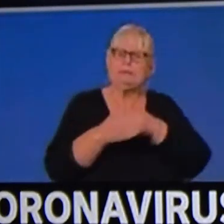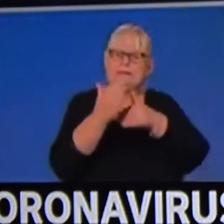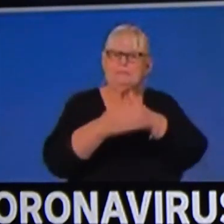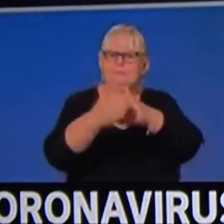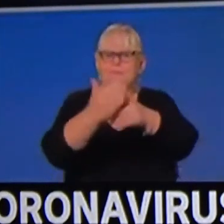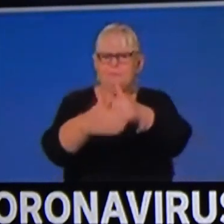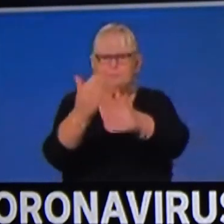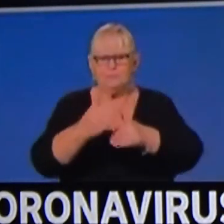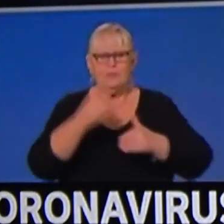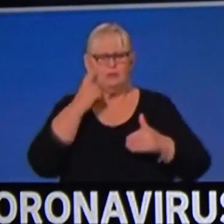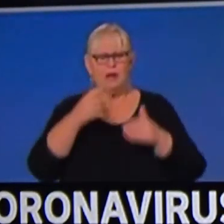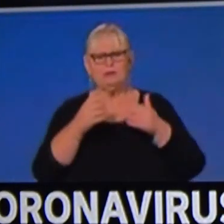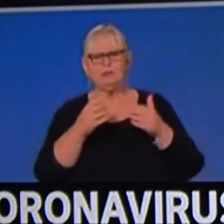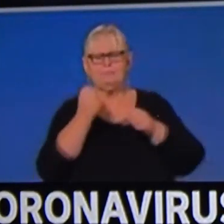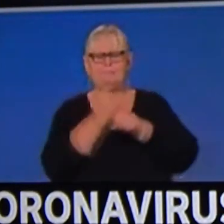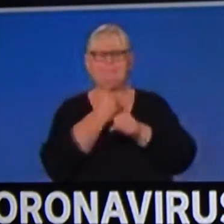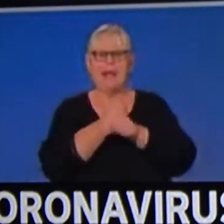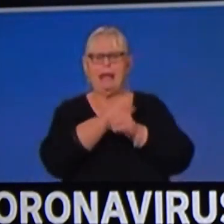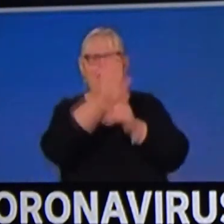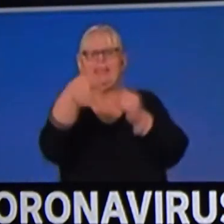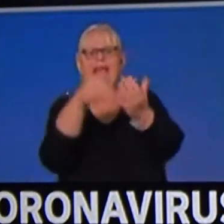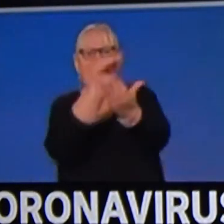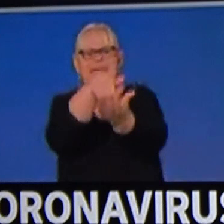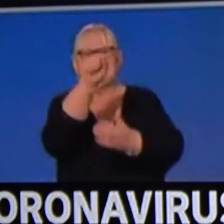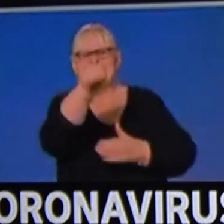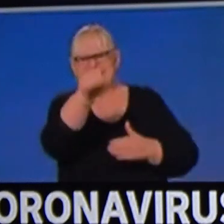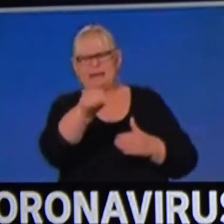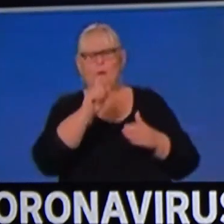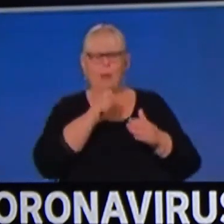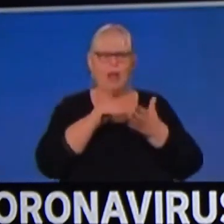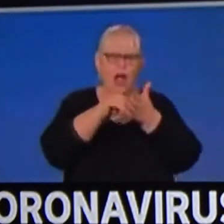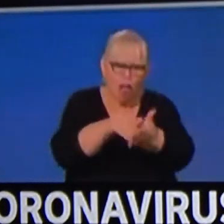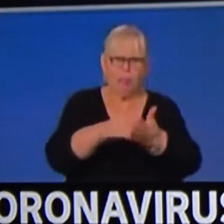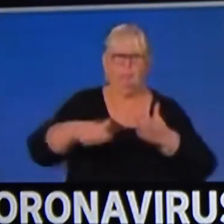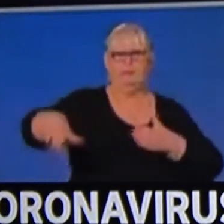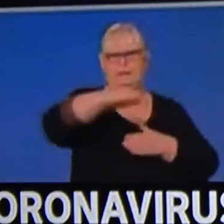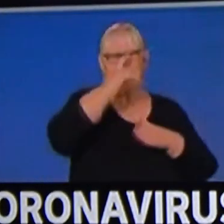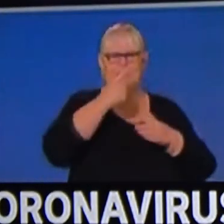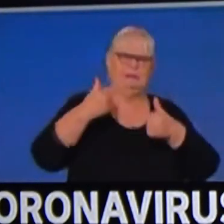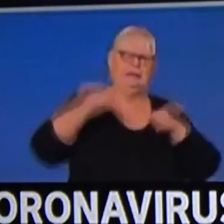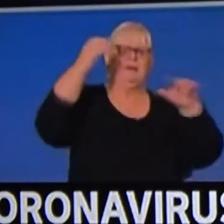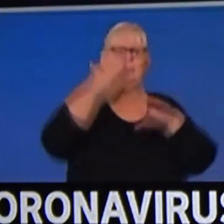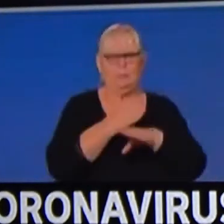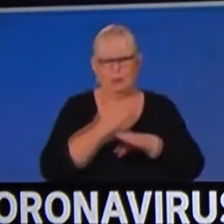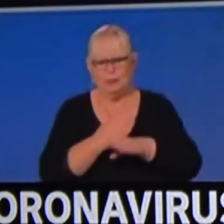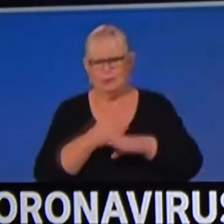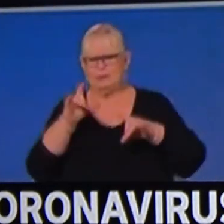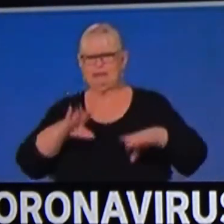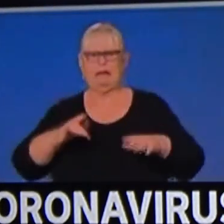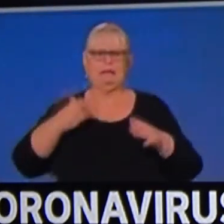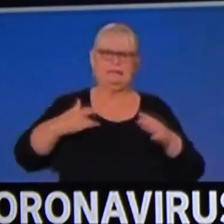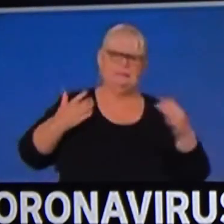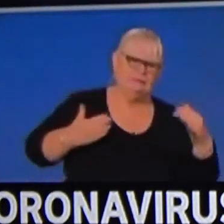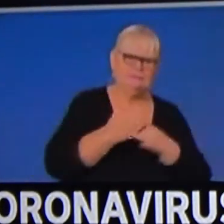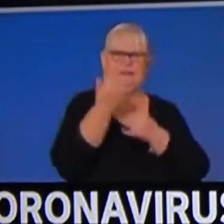are working on that road ahead and that recovery piece that will see people getting back into work and Australia getting through this and to